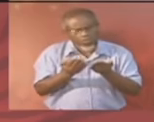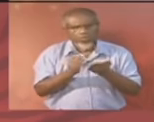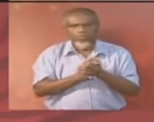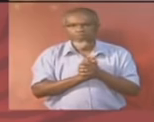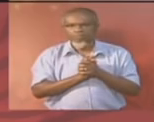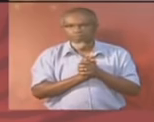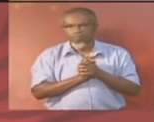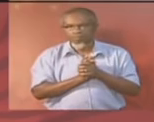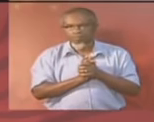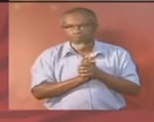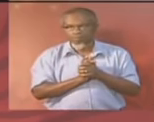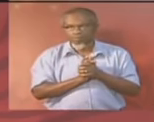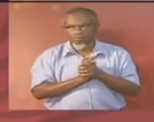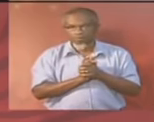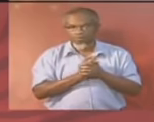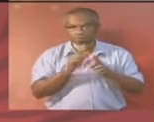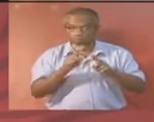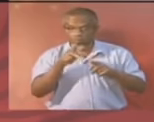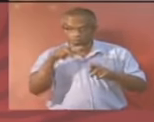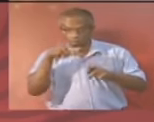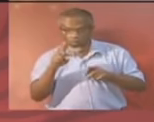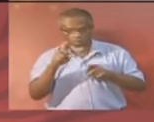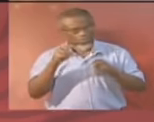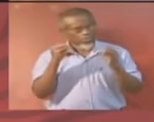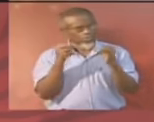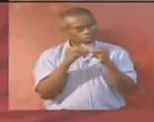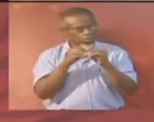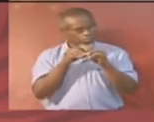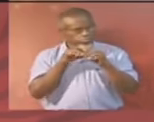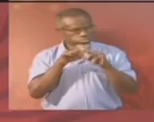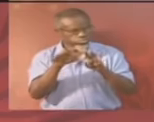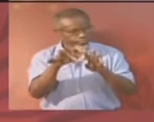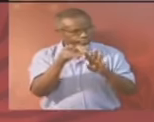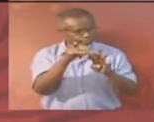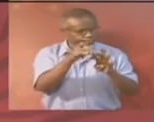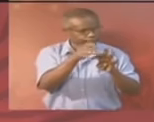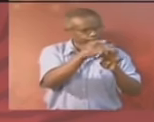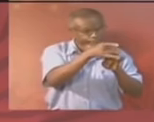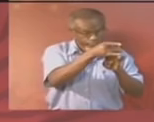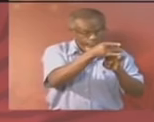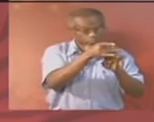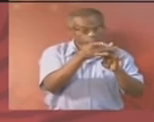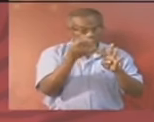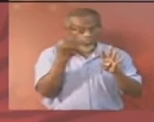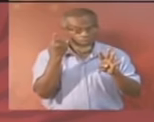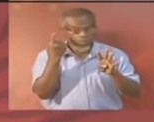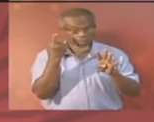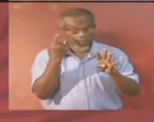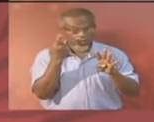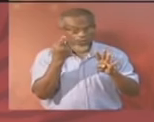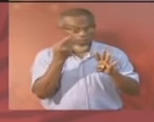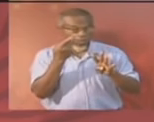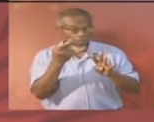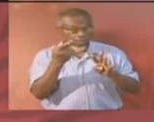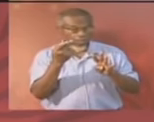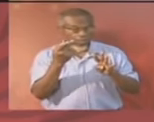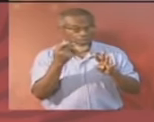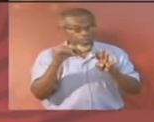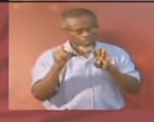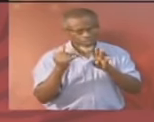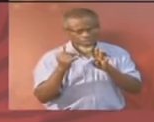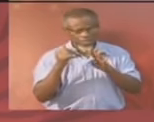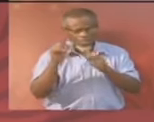that it may be more transmissible. So there's a major study published in the journal Science, and they found